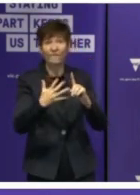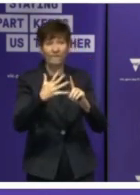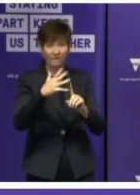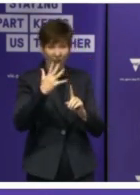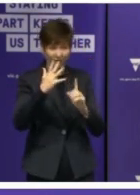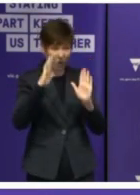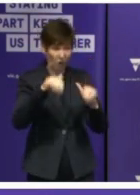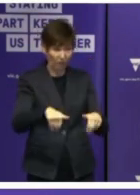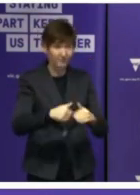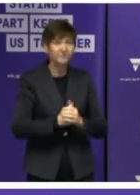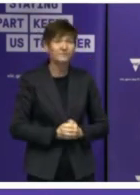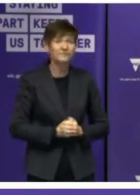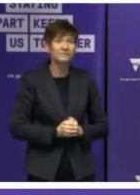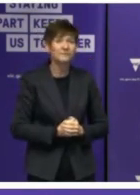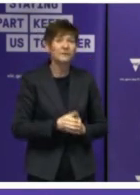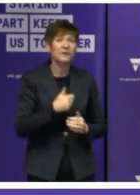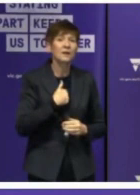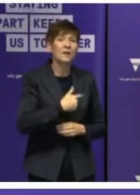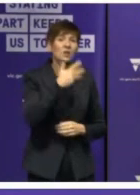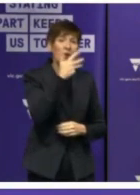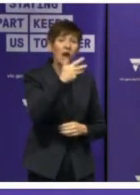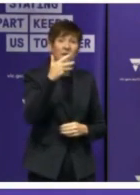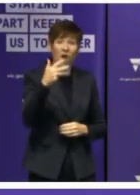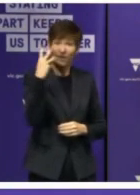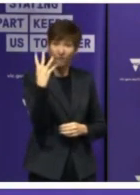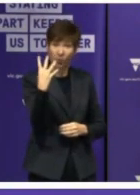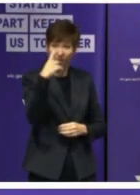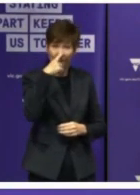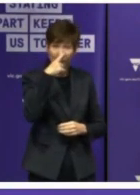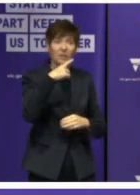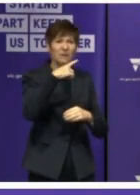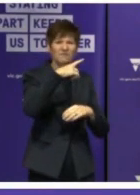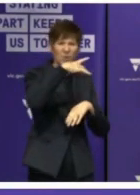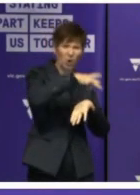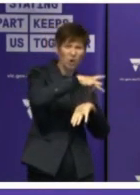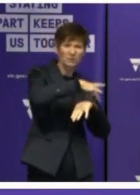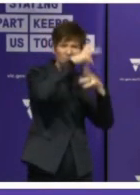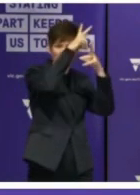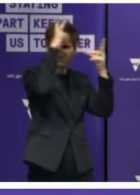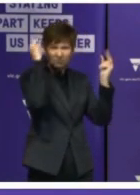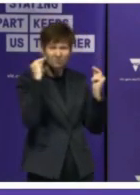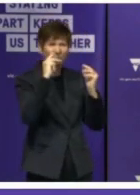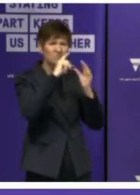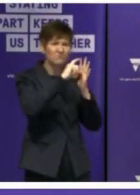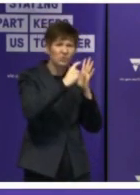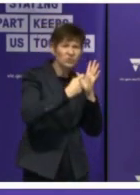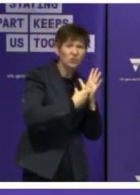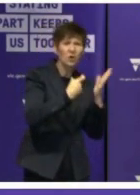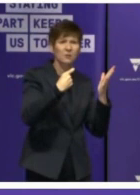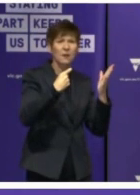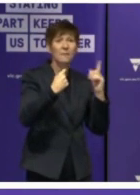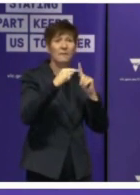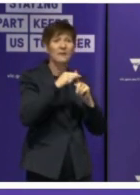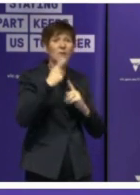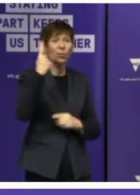active cases. There are 1,748 active cases connected to aged care settings, and